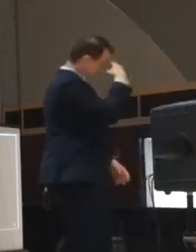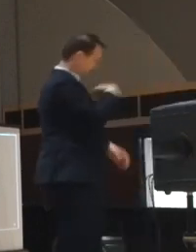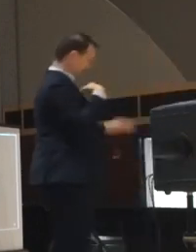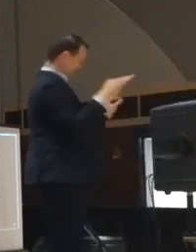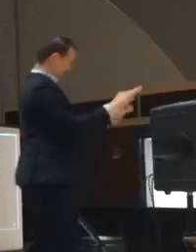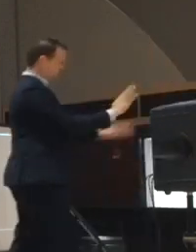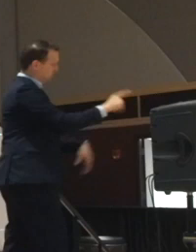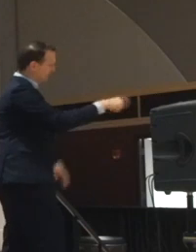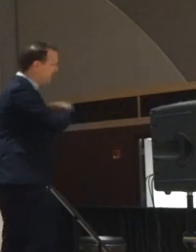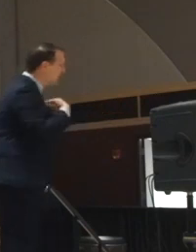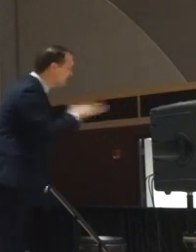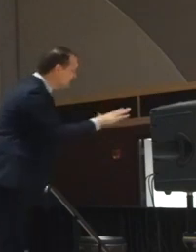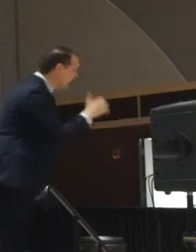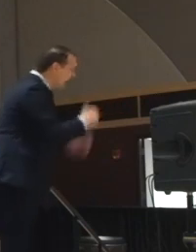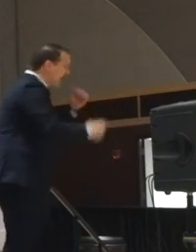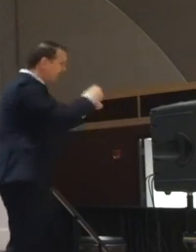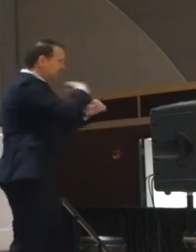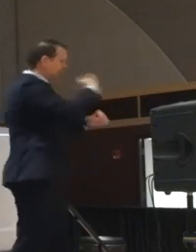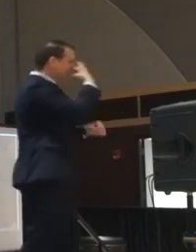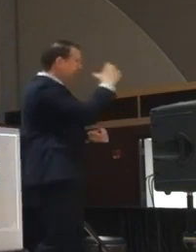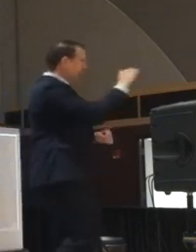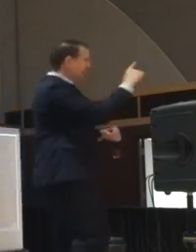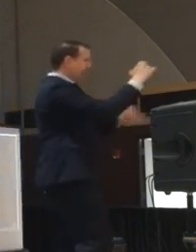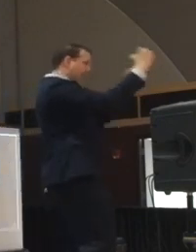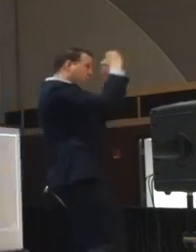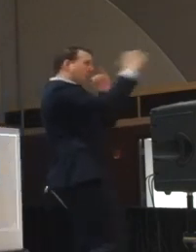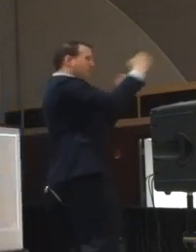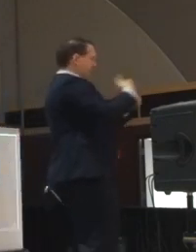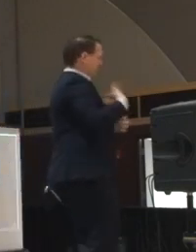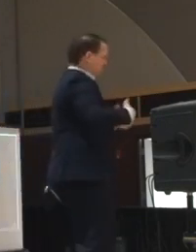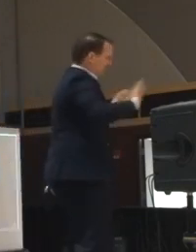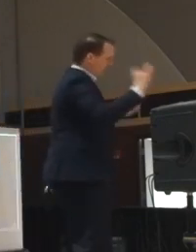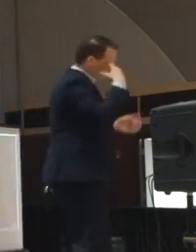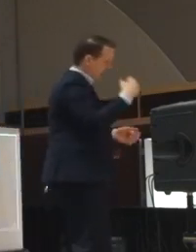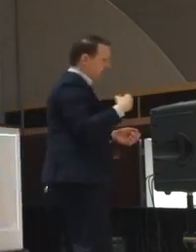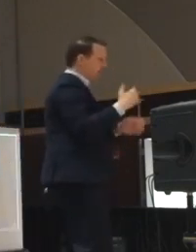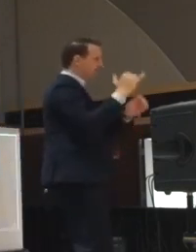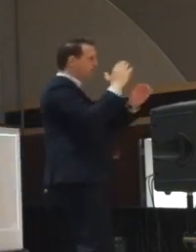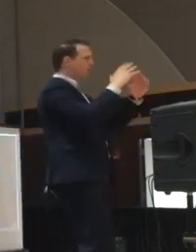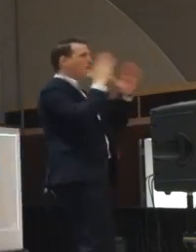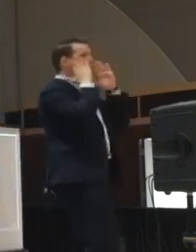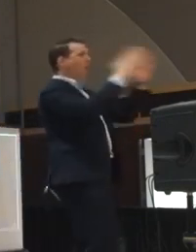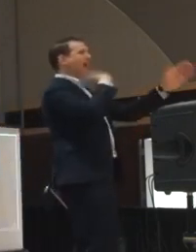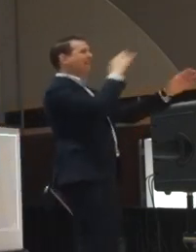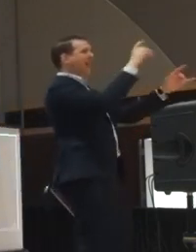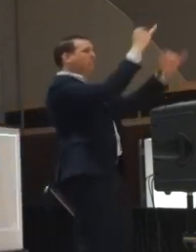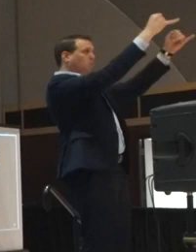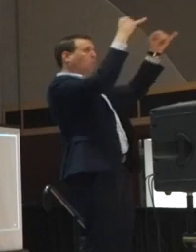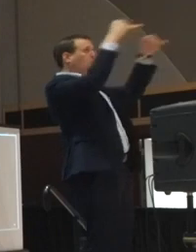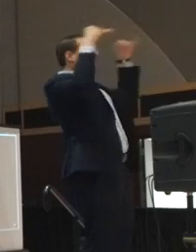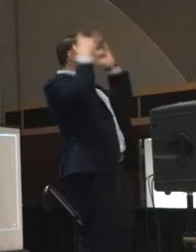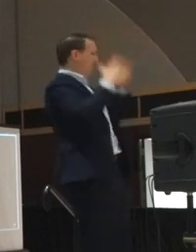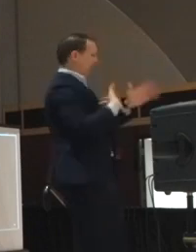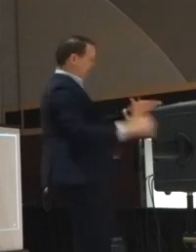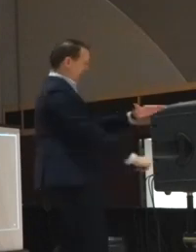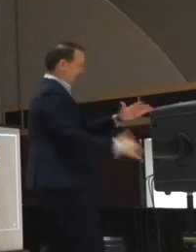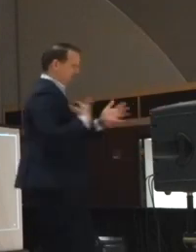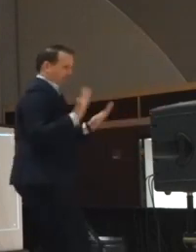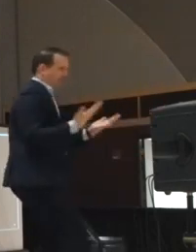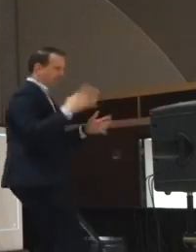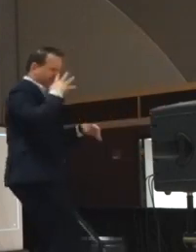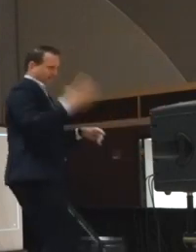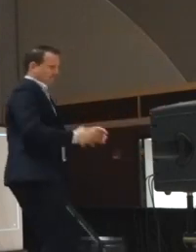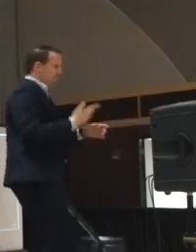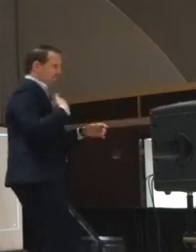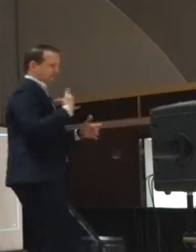You need us. Every time I see a cable tray now, it makes me mad, because I'm seeing that picture, and the people in drafting and drawing were so happy